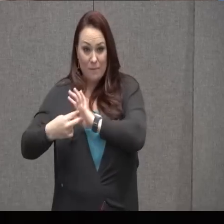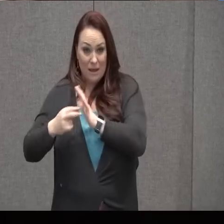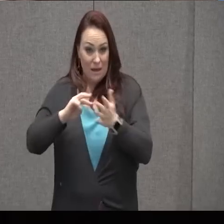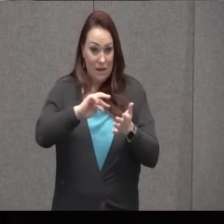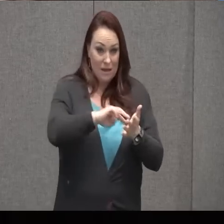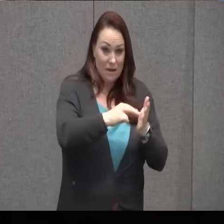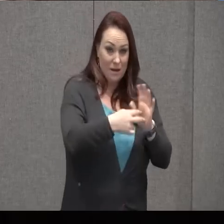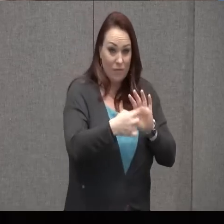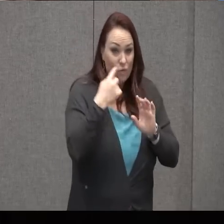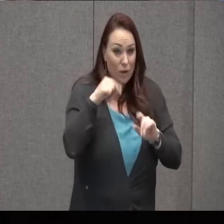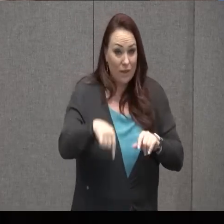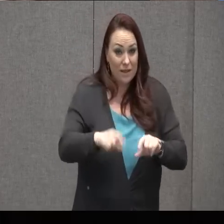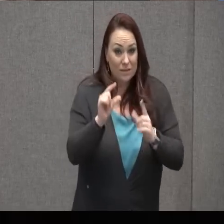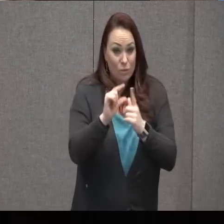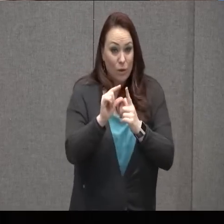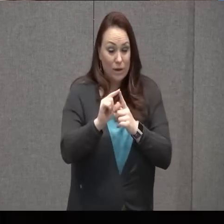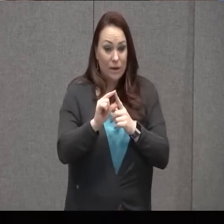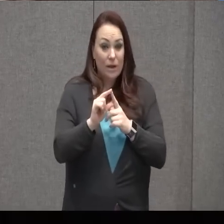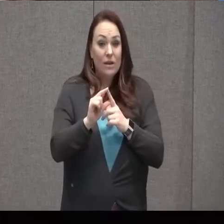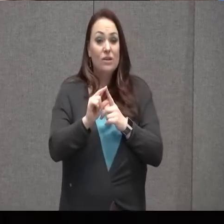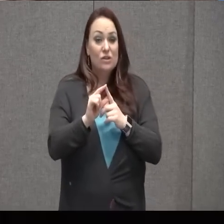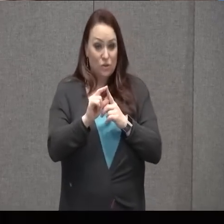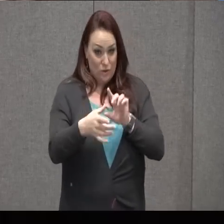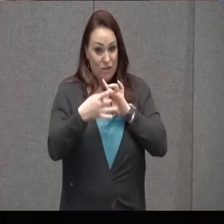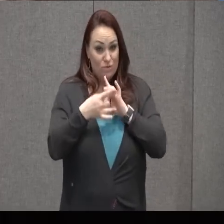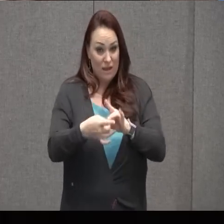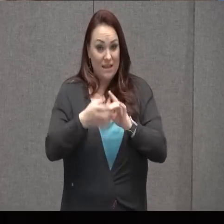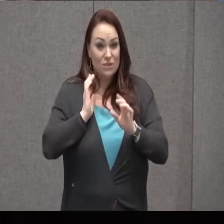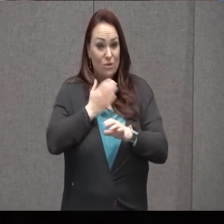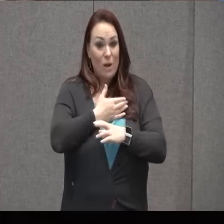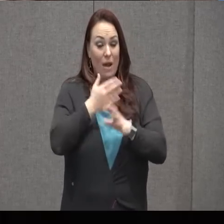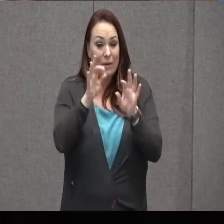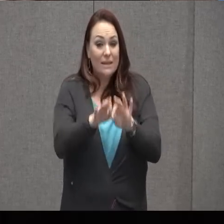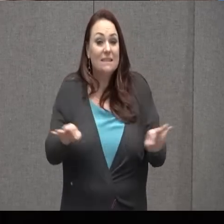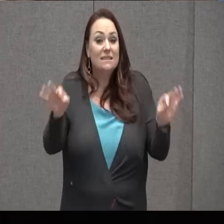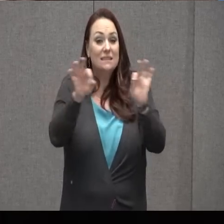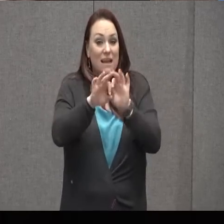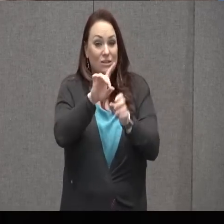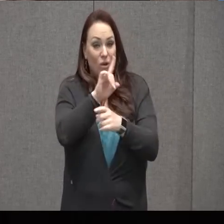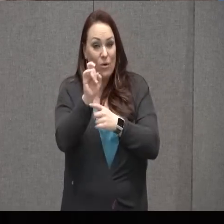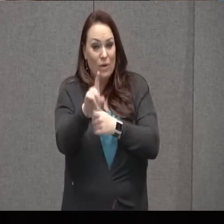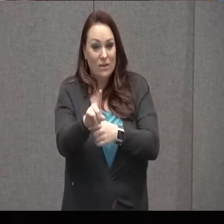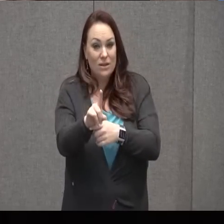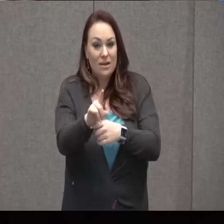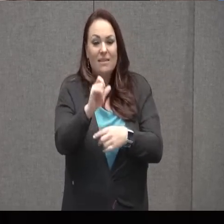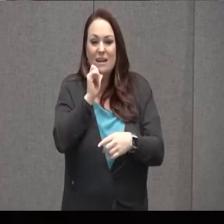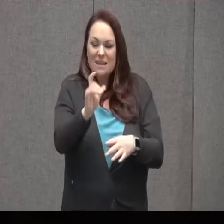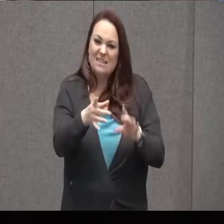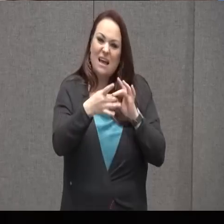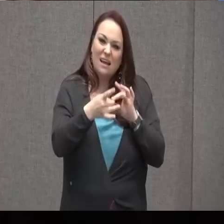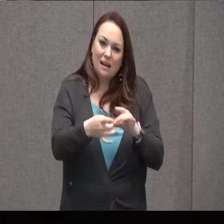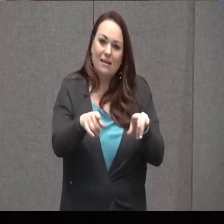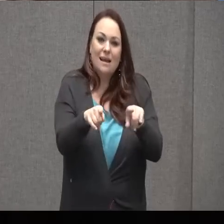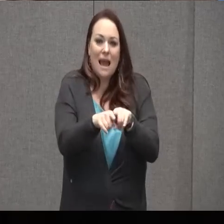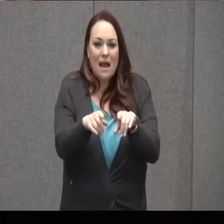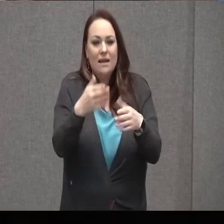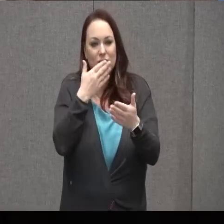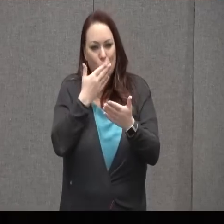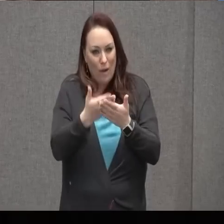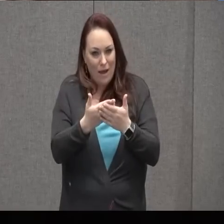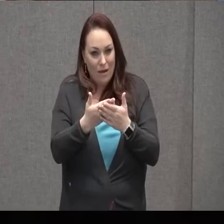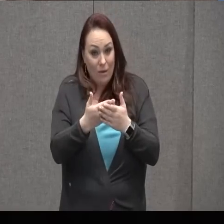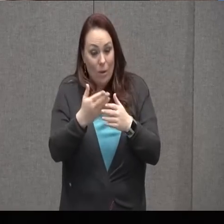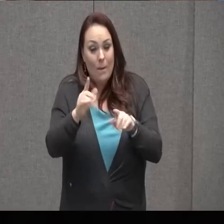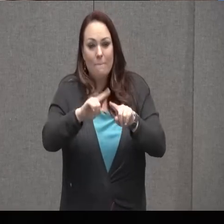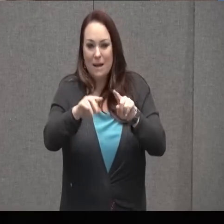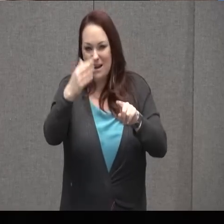And so this word relates to our essential question, but it also has another meaning that doesn't connect as well. But I know that